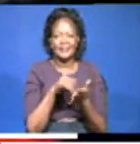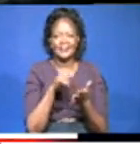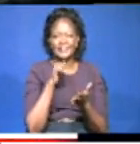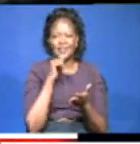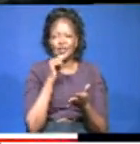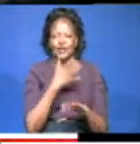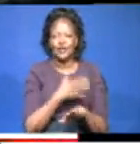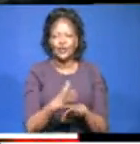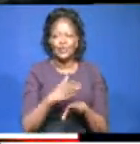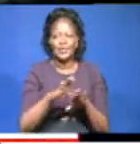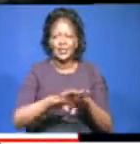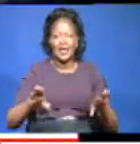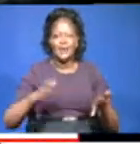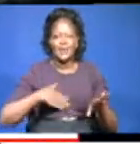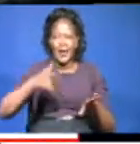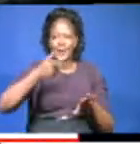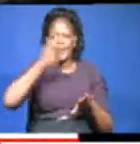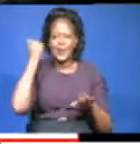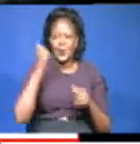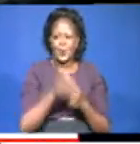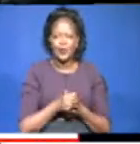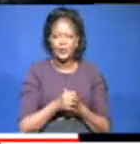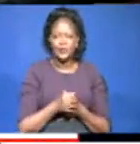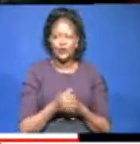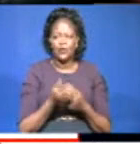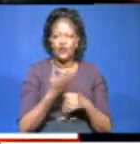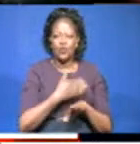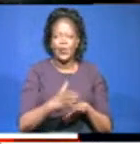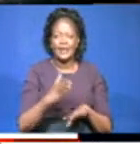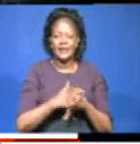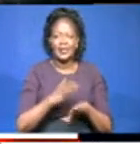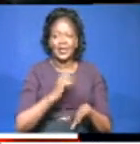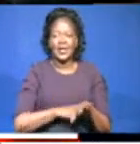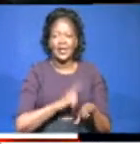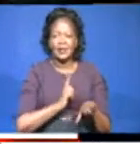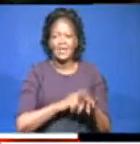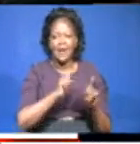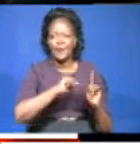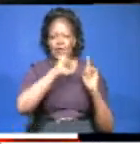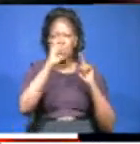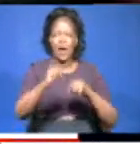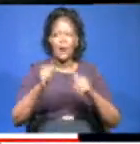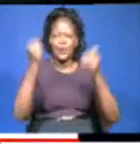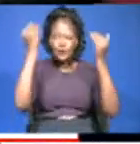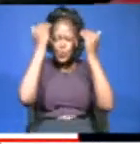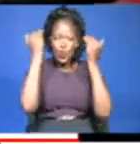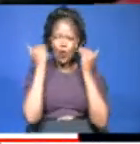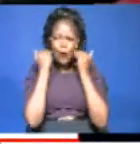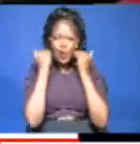yetu kwa sababu tumejikosesha nafasi ya kuja kotini nasi kusema